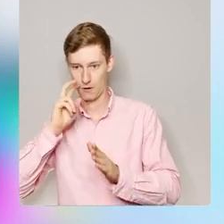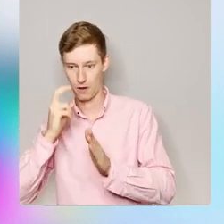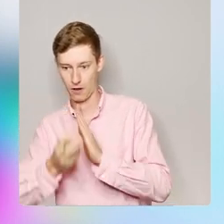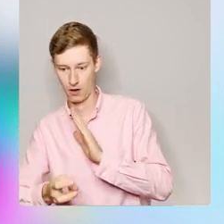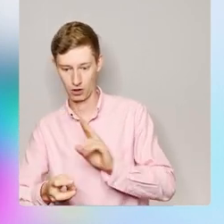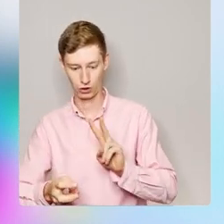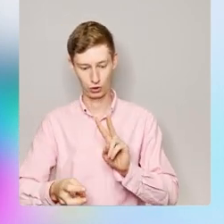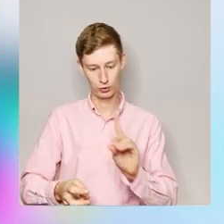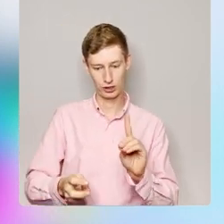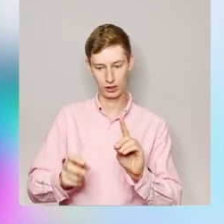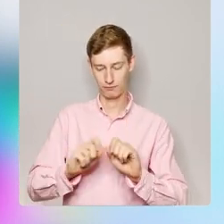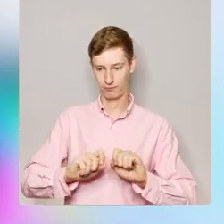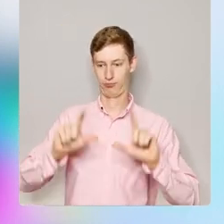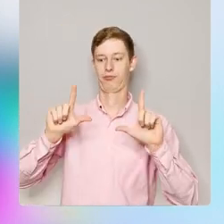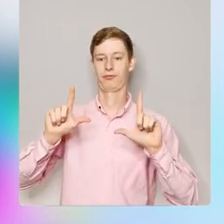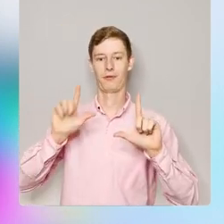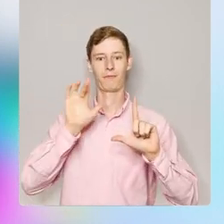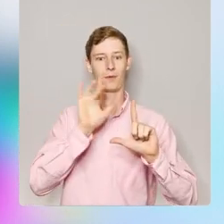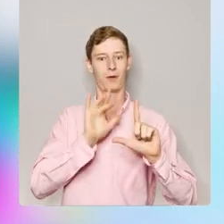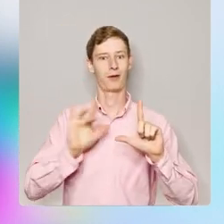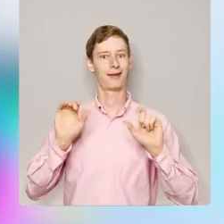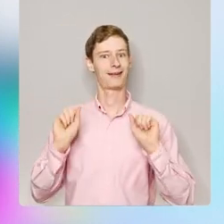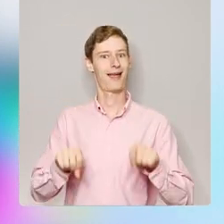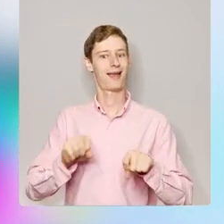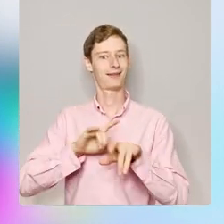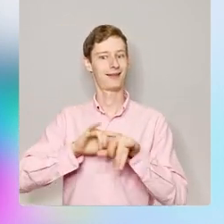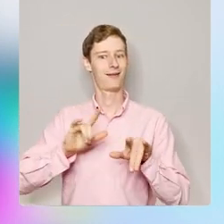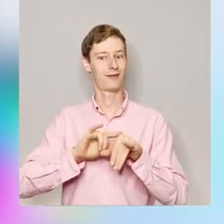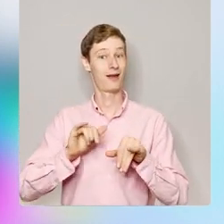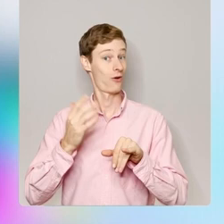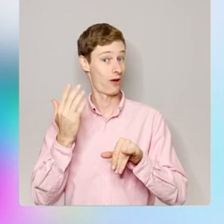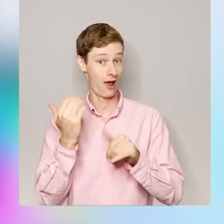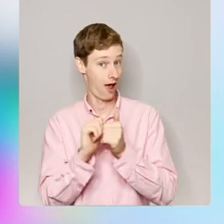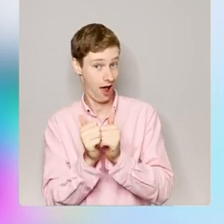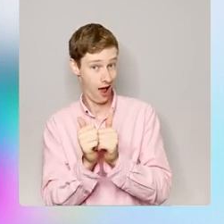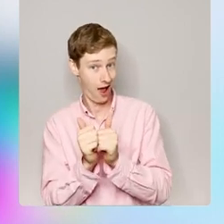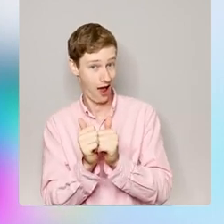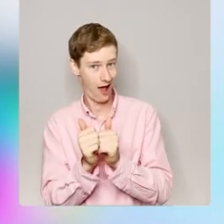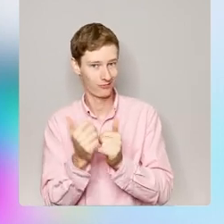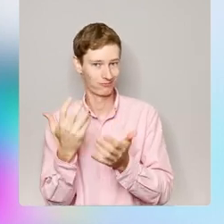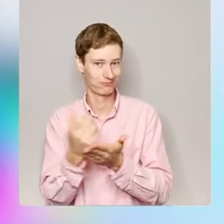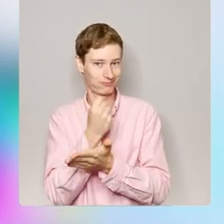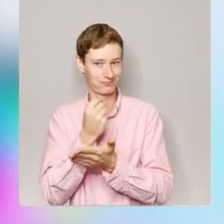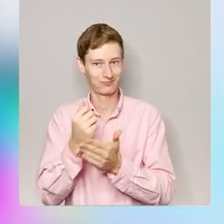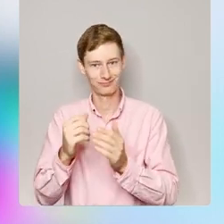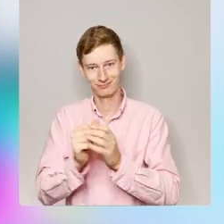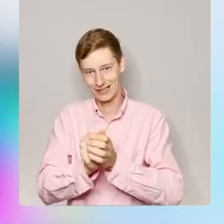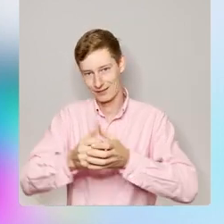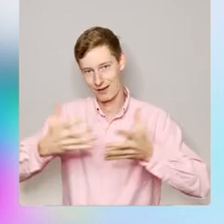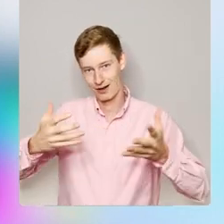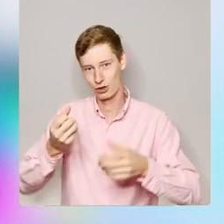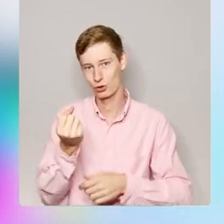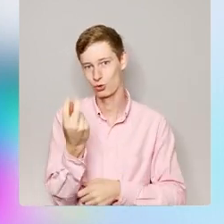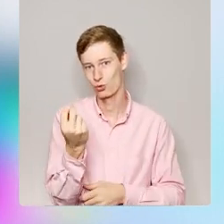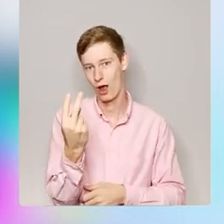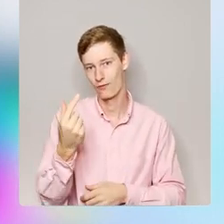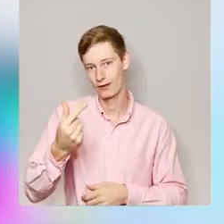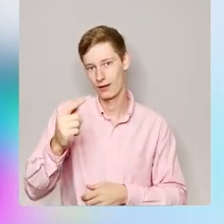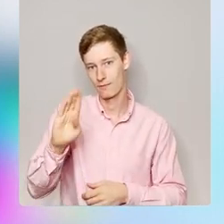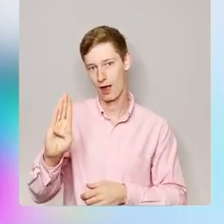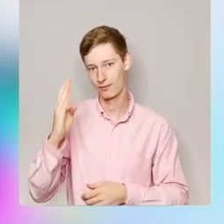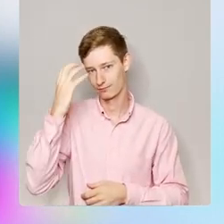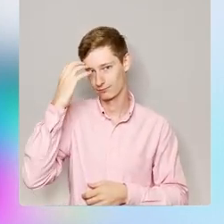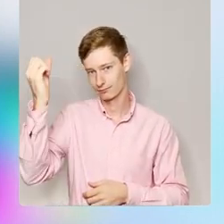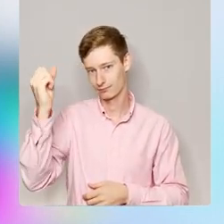without leaving the VR destination you're in, thanks to an expanded 12 gigabytes of RAM. This makes bringing